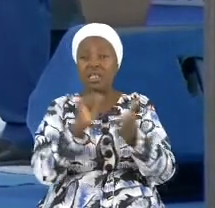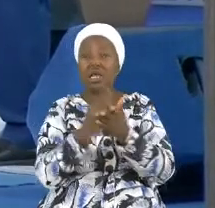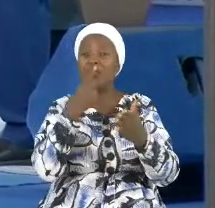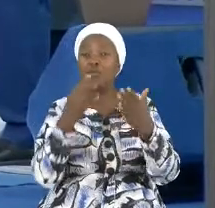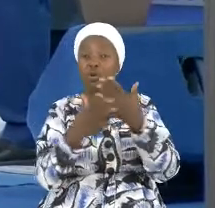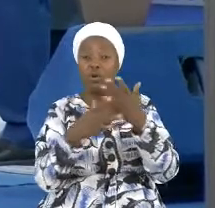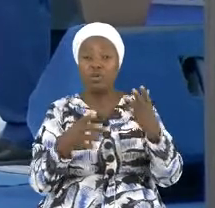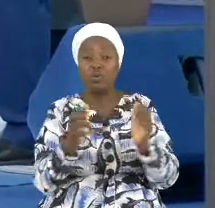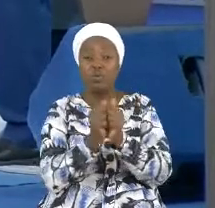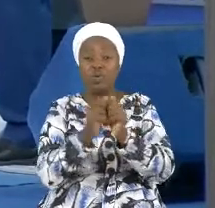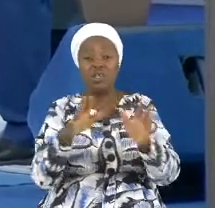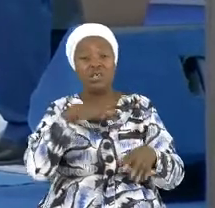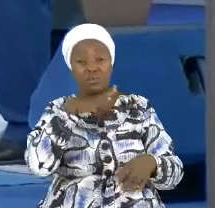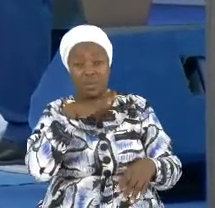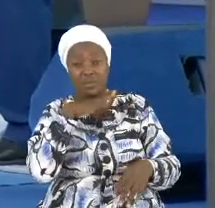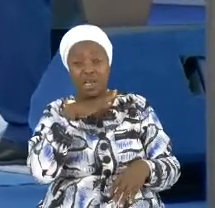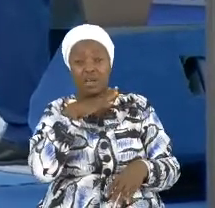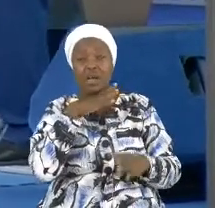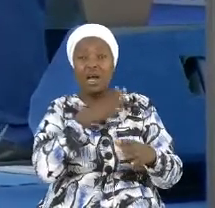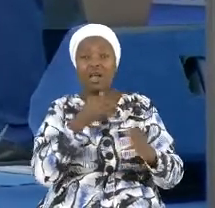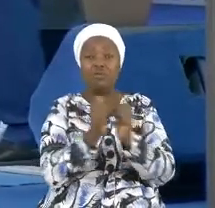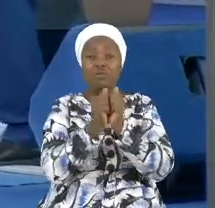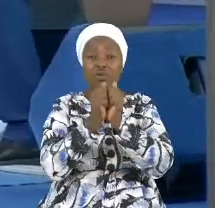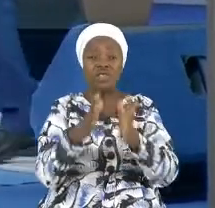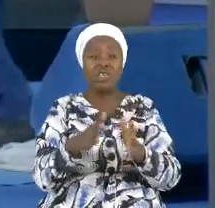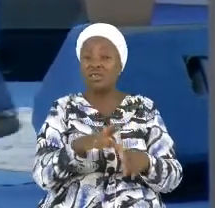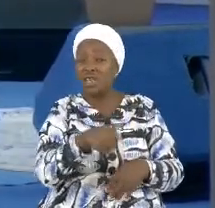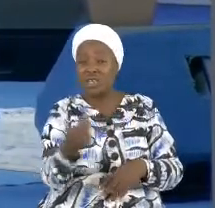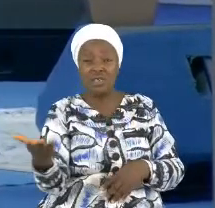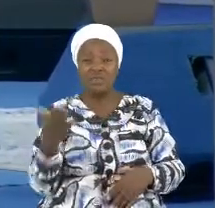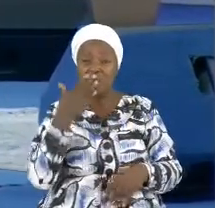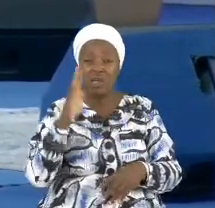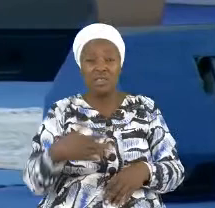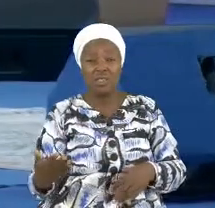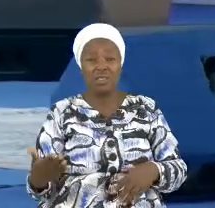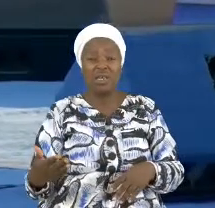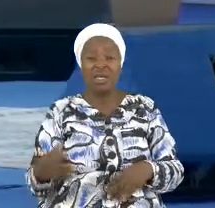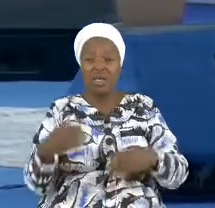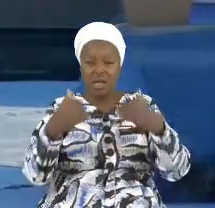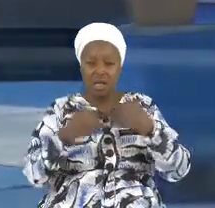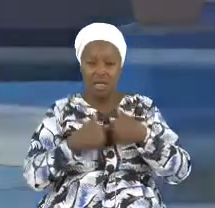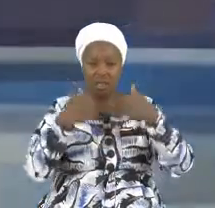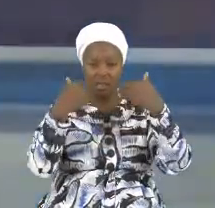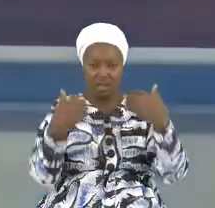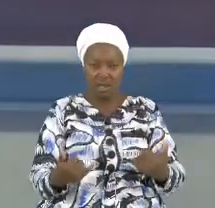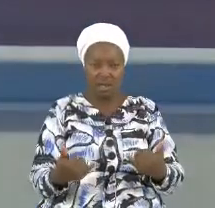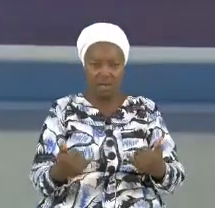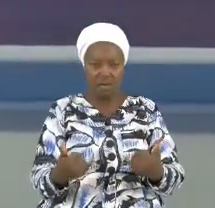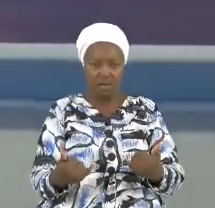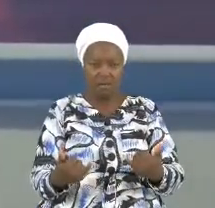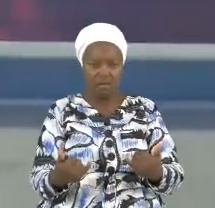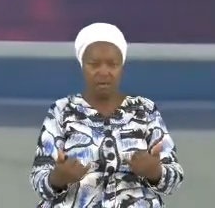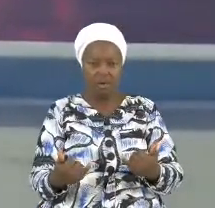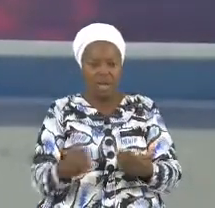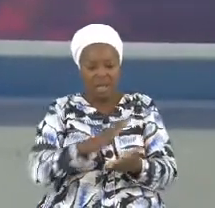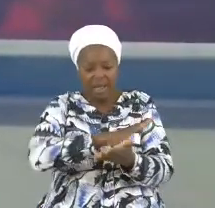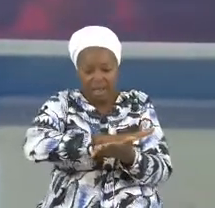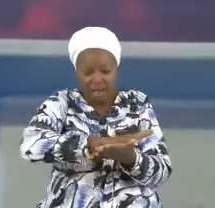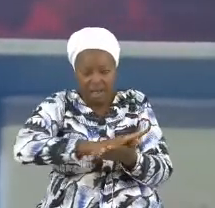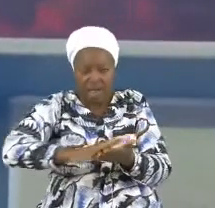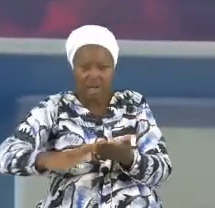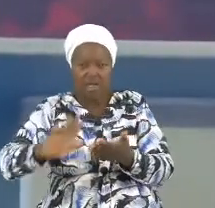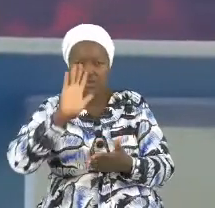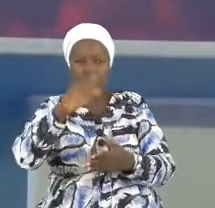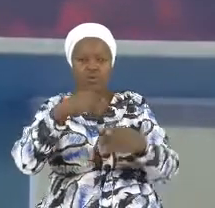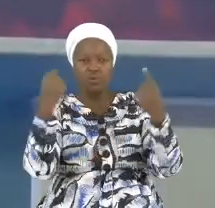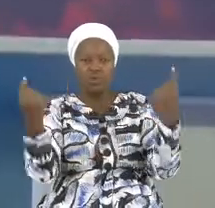blemish and without spot, has now wiped your sins away and taking your